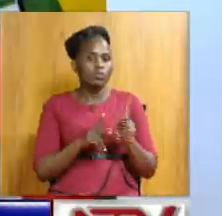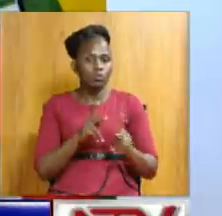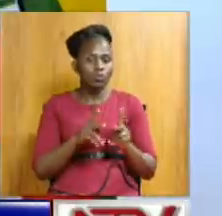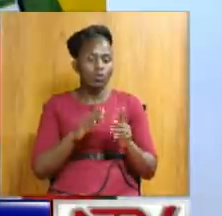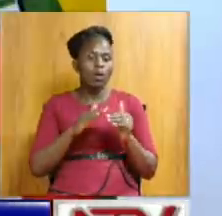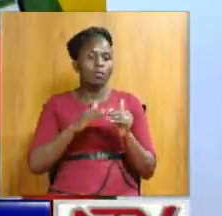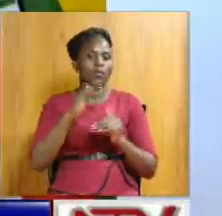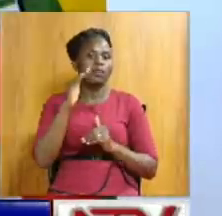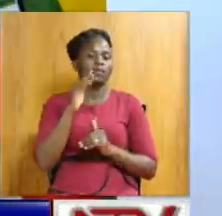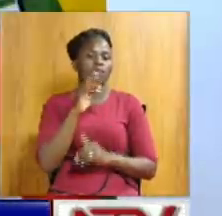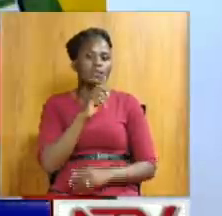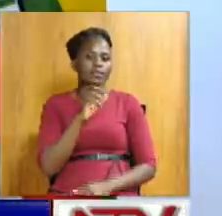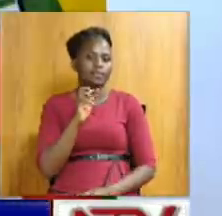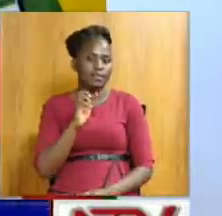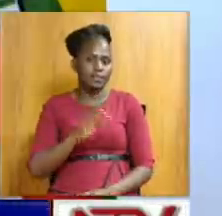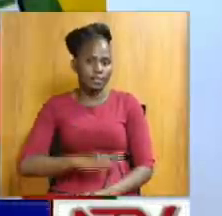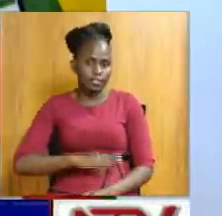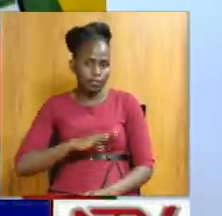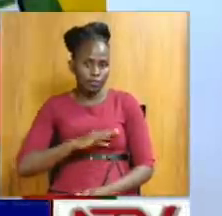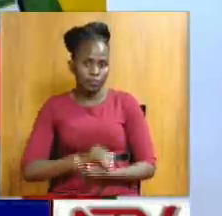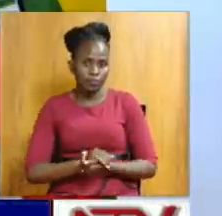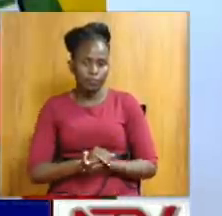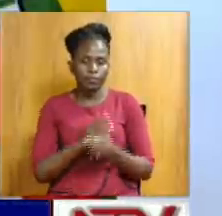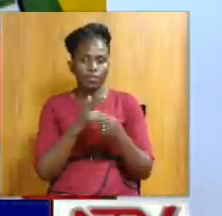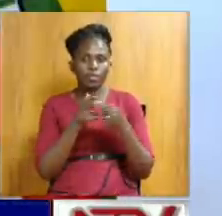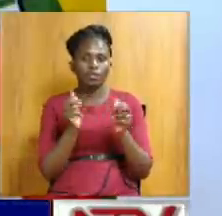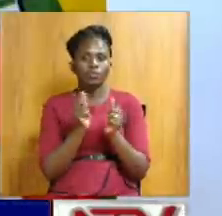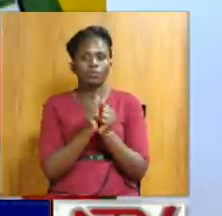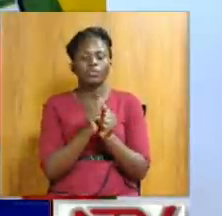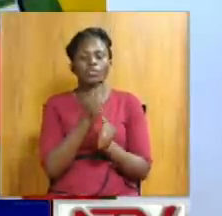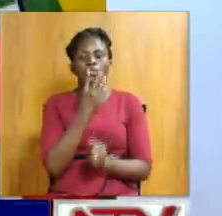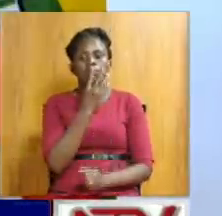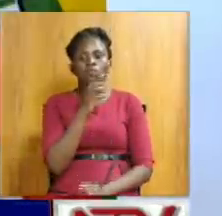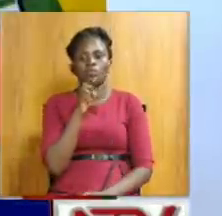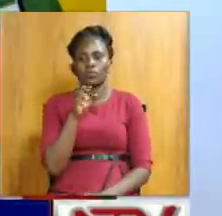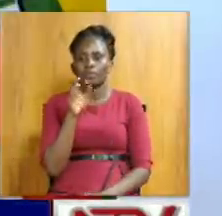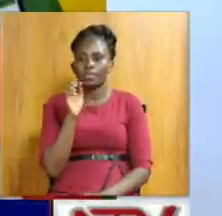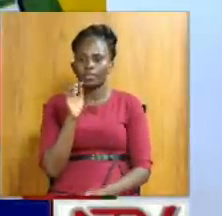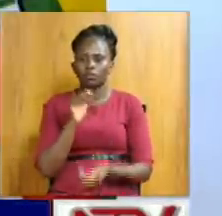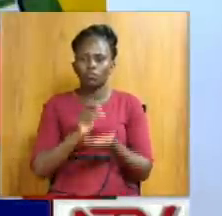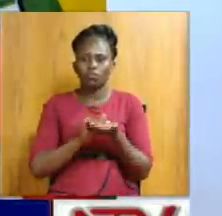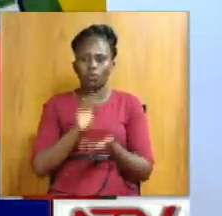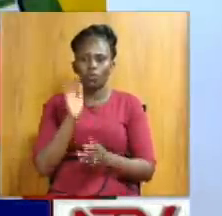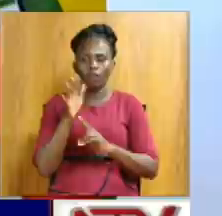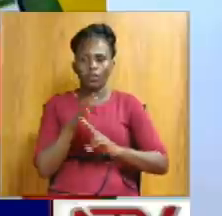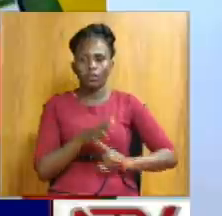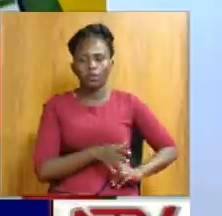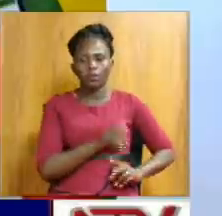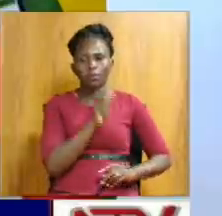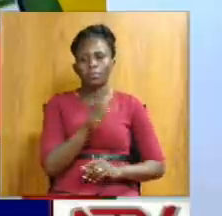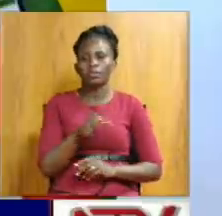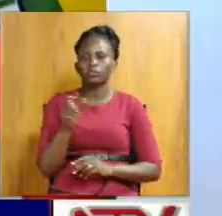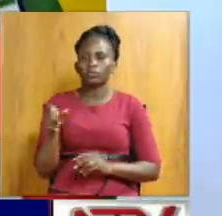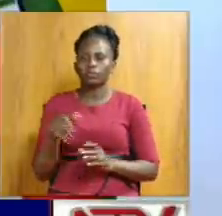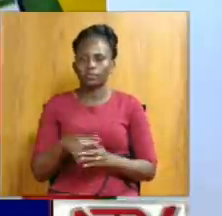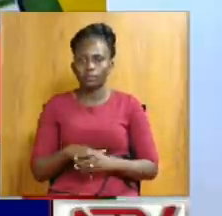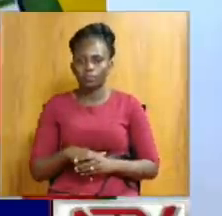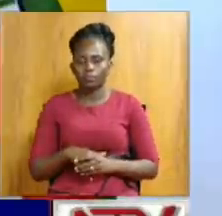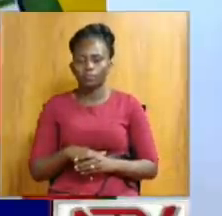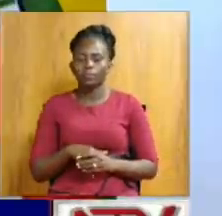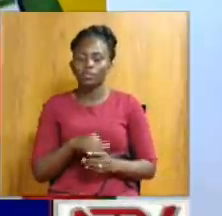starting with the 4.8 million most vulnerable persons. Within those 4.8